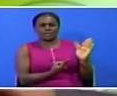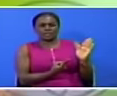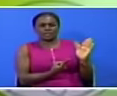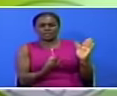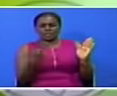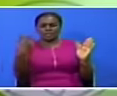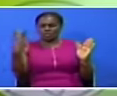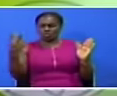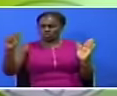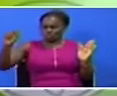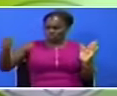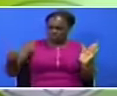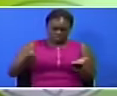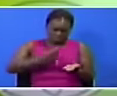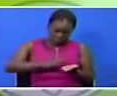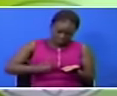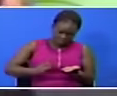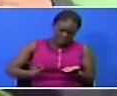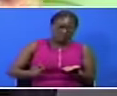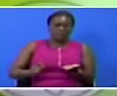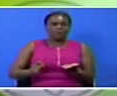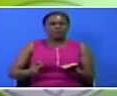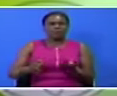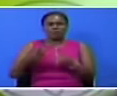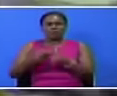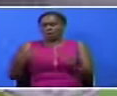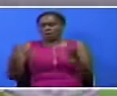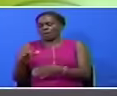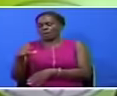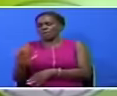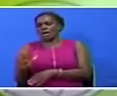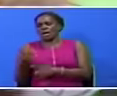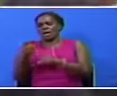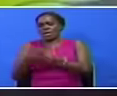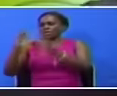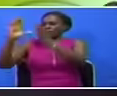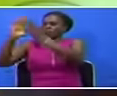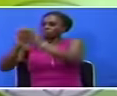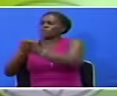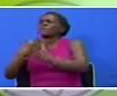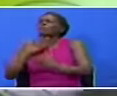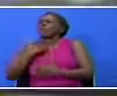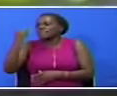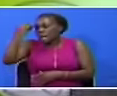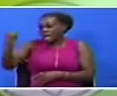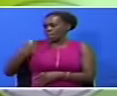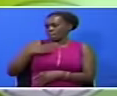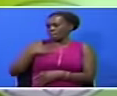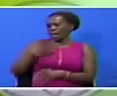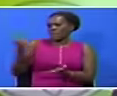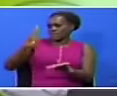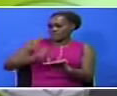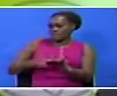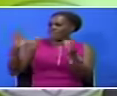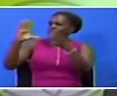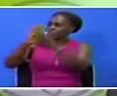2,000 signatures. You must be from your party. If somebody from Jubilee admires my idea and he's registered with the Jubilee,